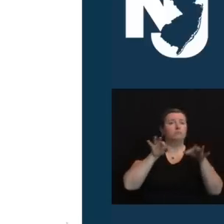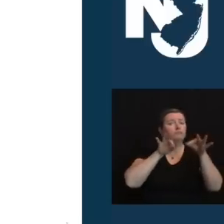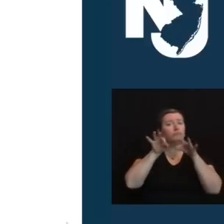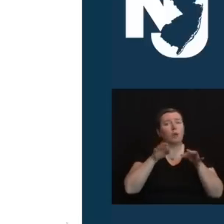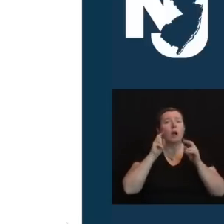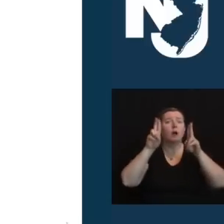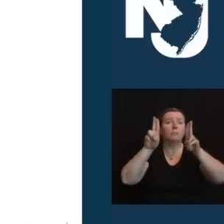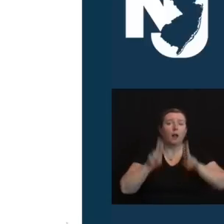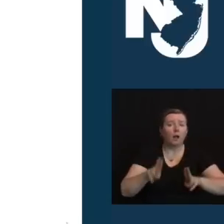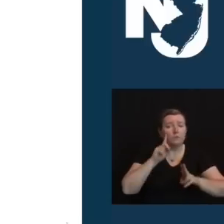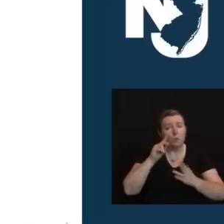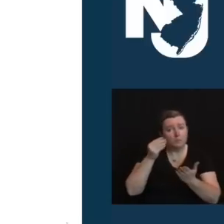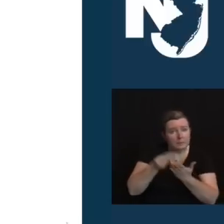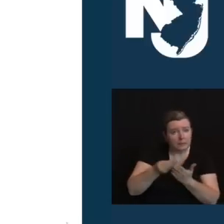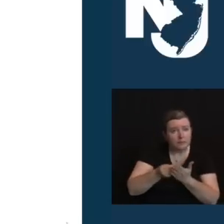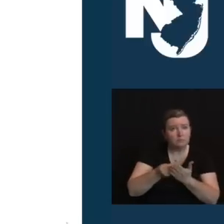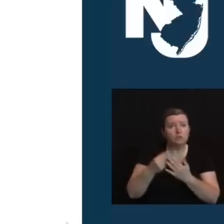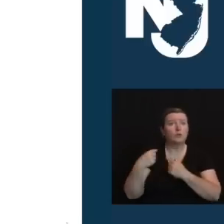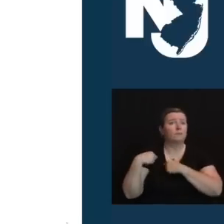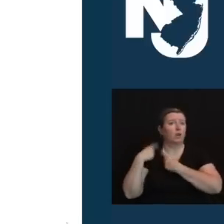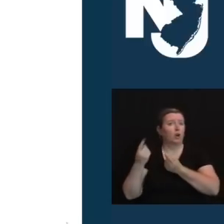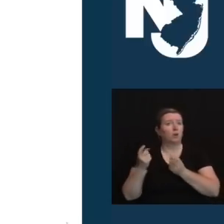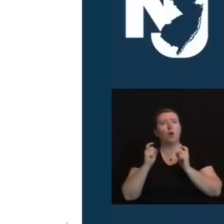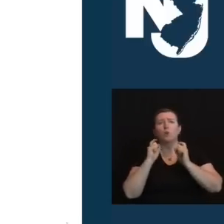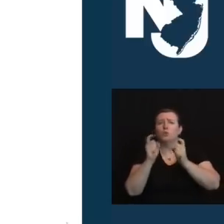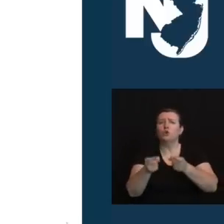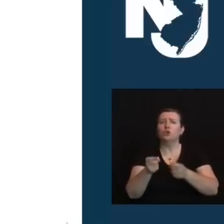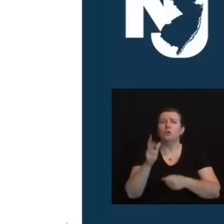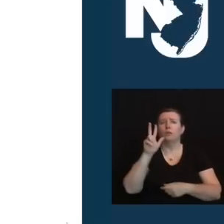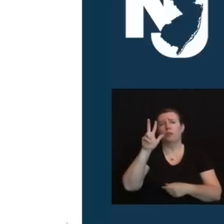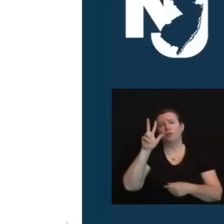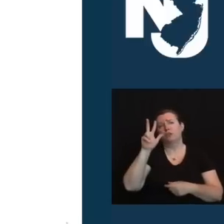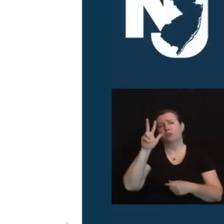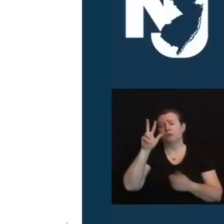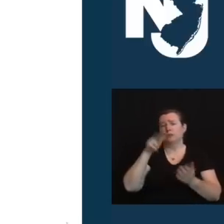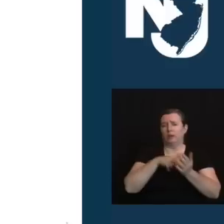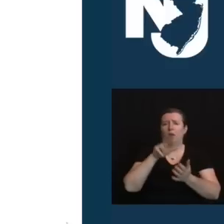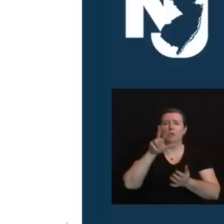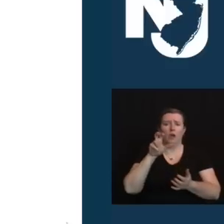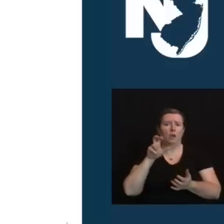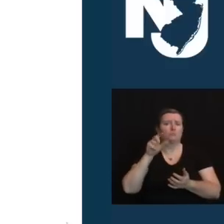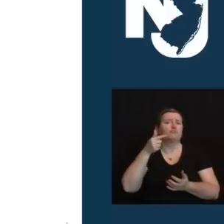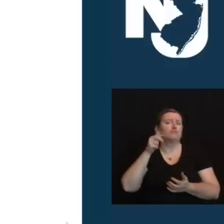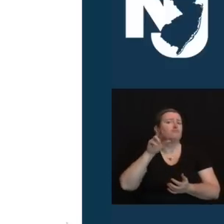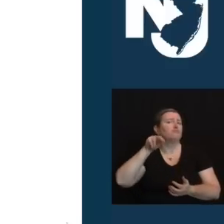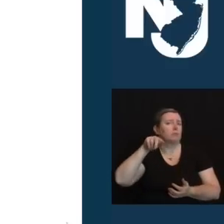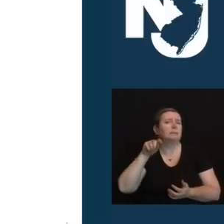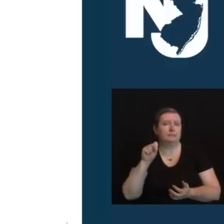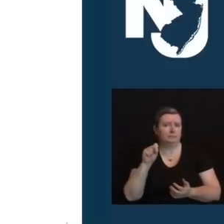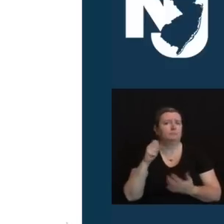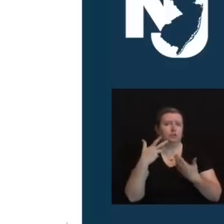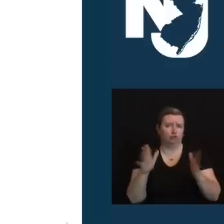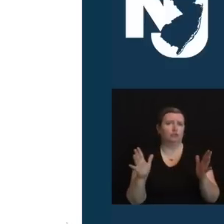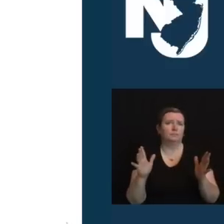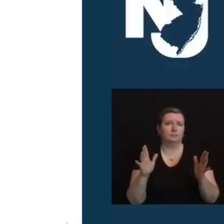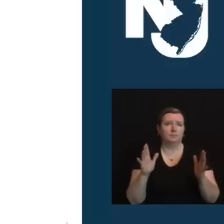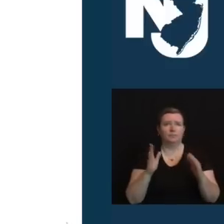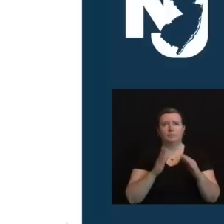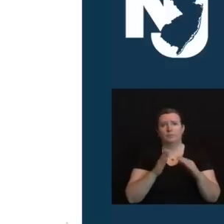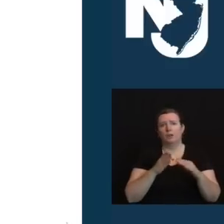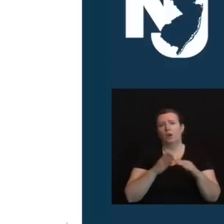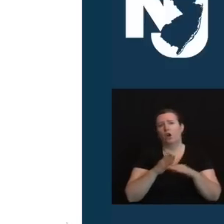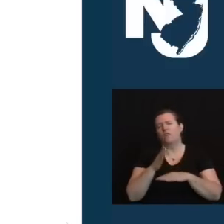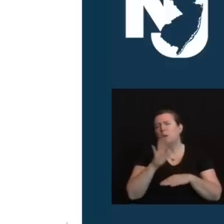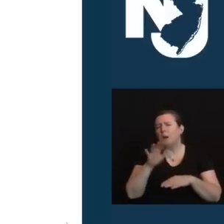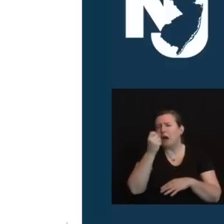we've now awarded about 3,300 grants for a little more than $11 million of